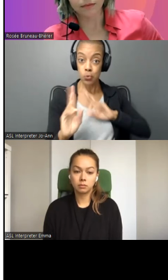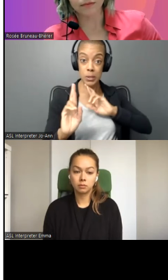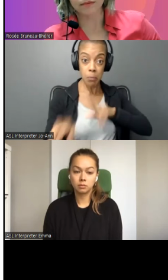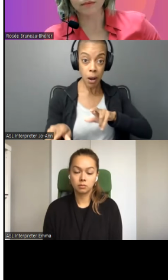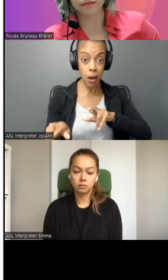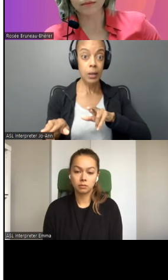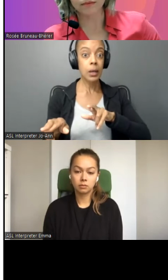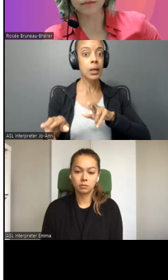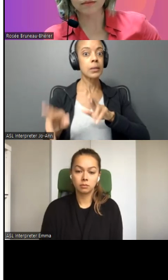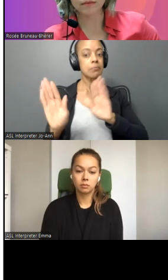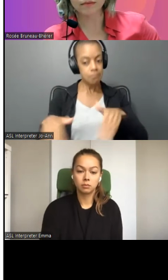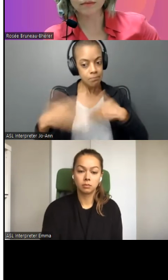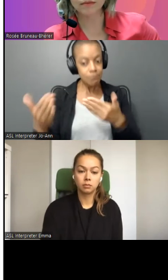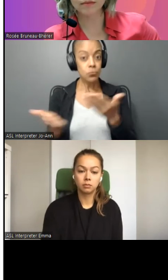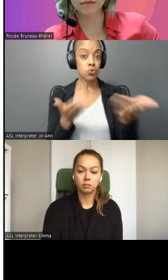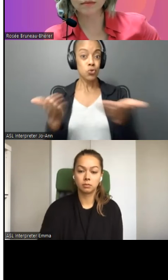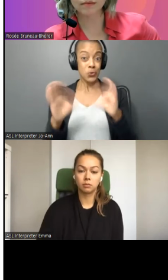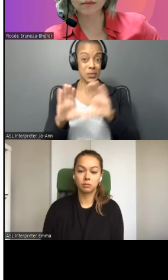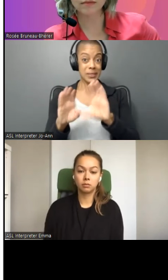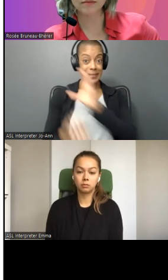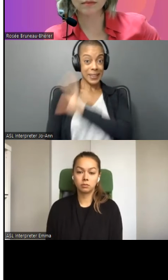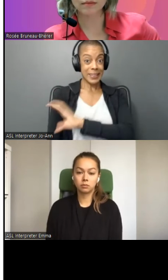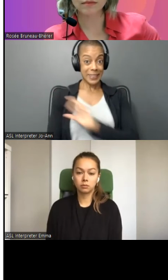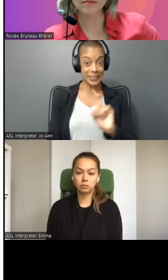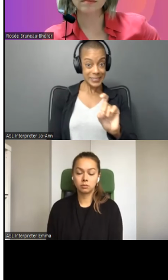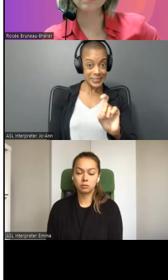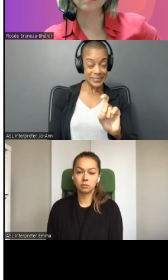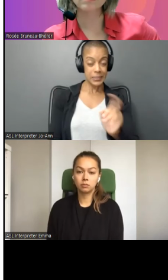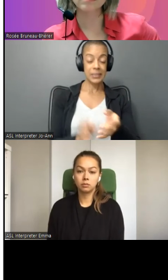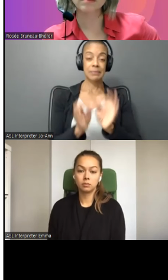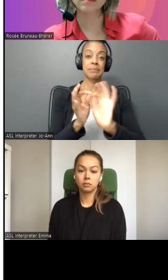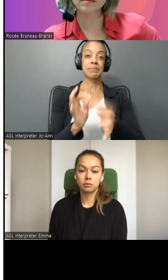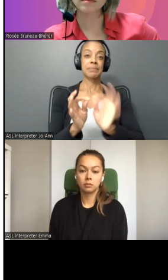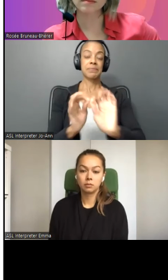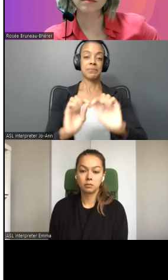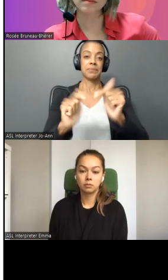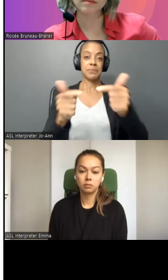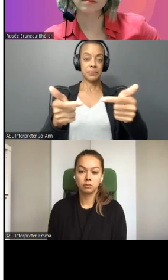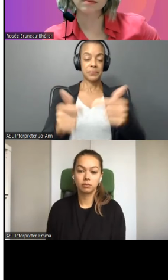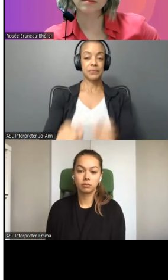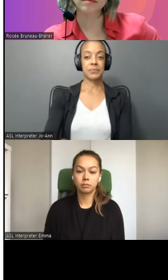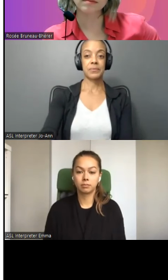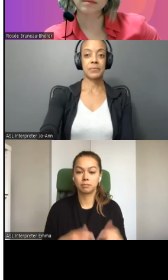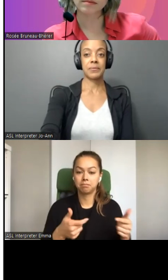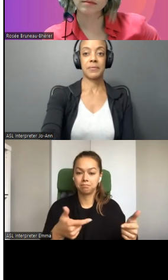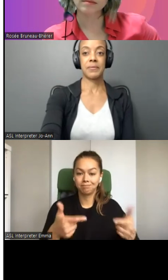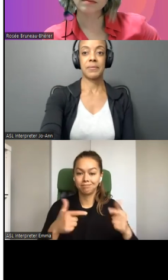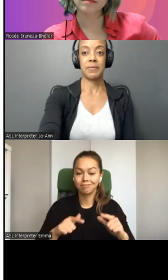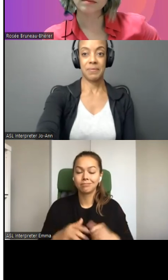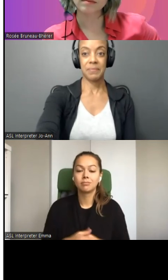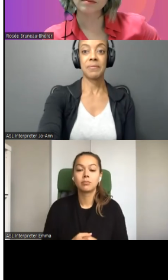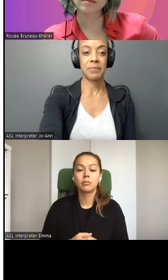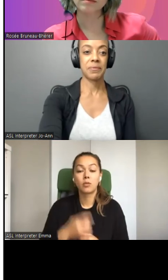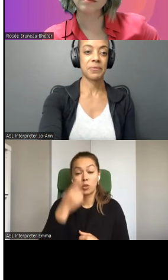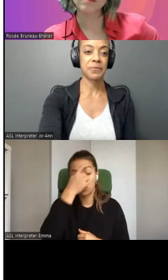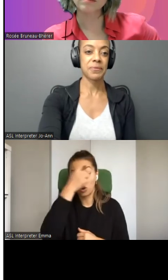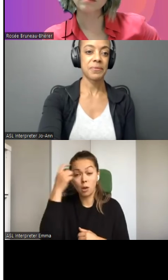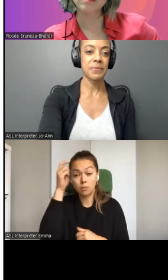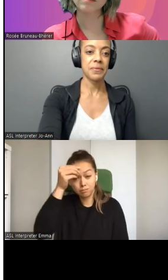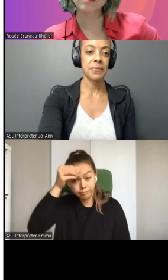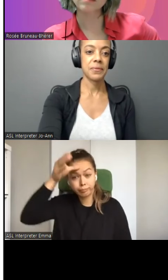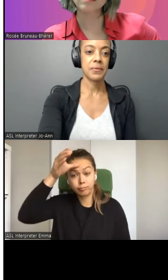and give services to our clients? Can we we need to fully integrate trauma knowledge into what we do?